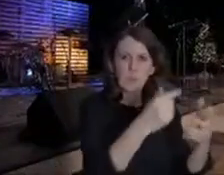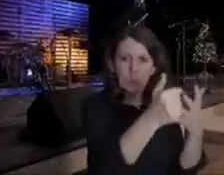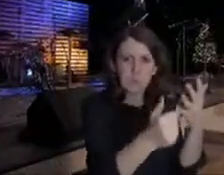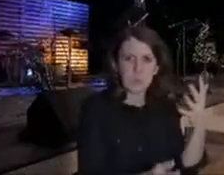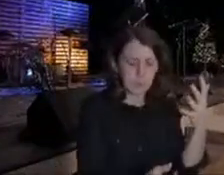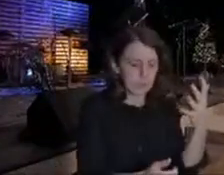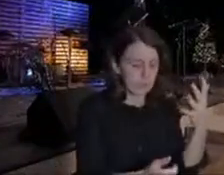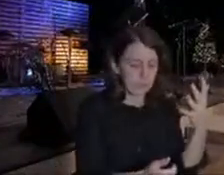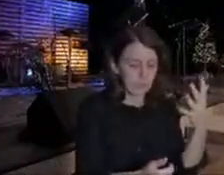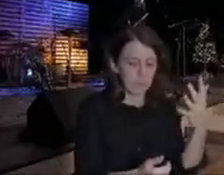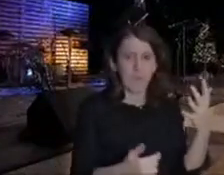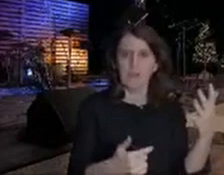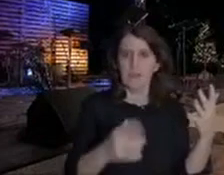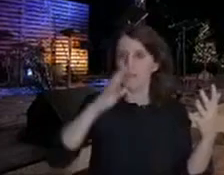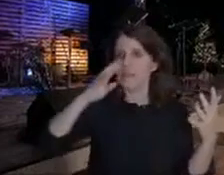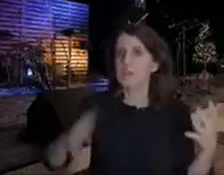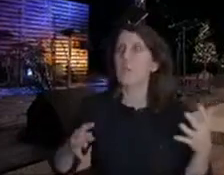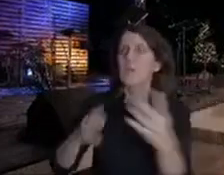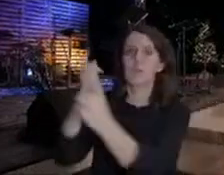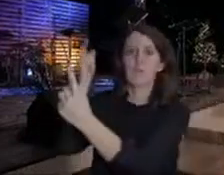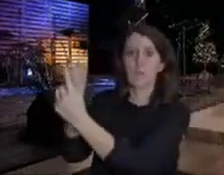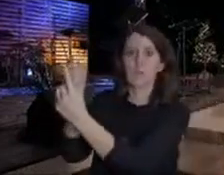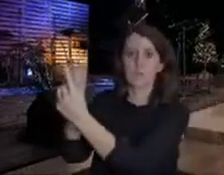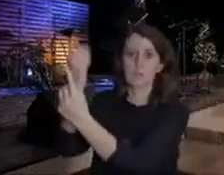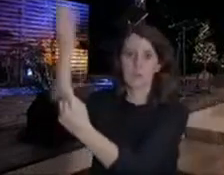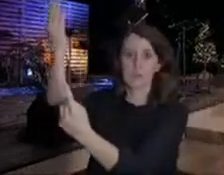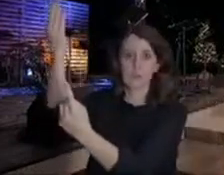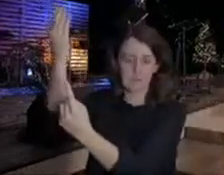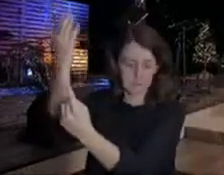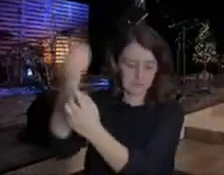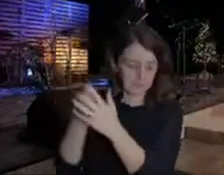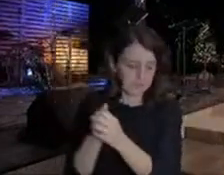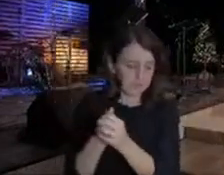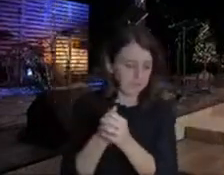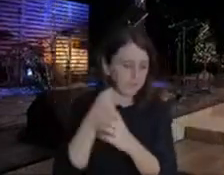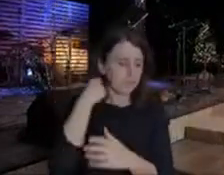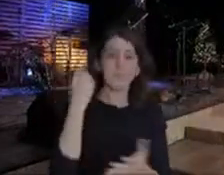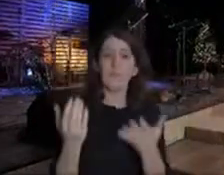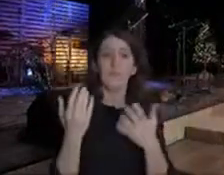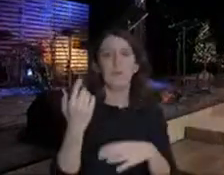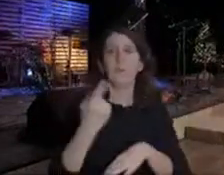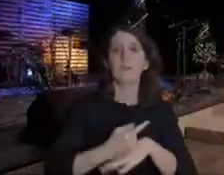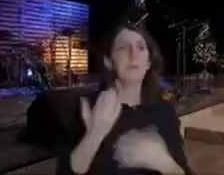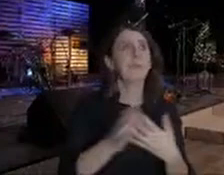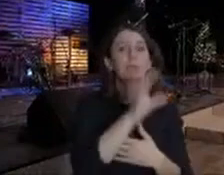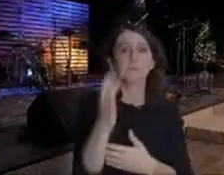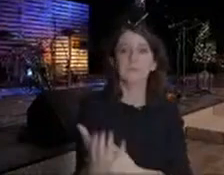actually feel like you neglect what it's all about. And maybe one day, maybe it's even Christmas